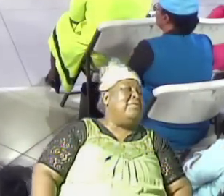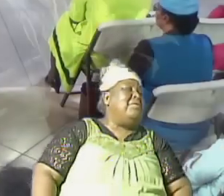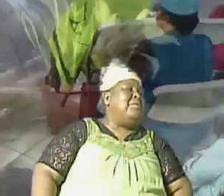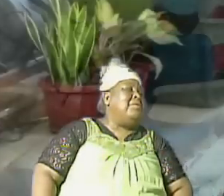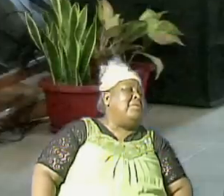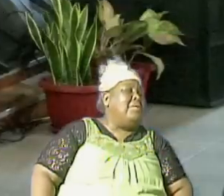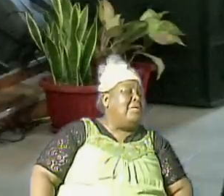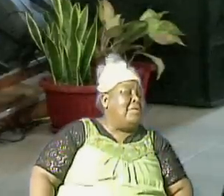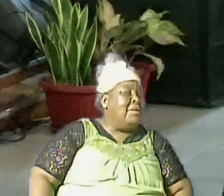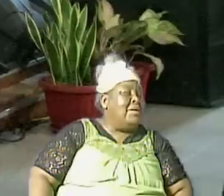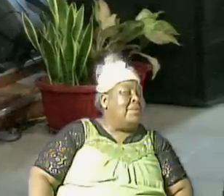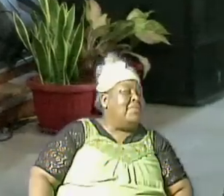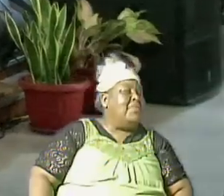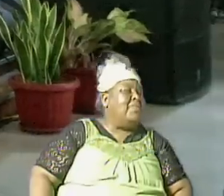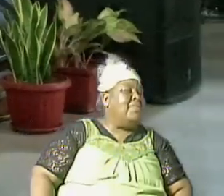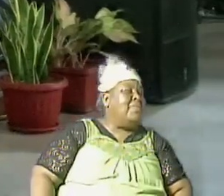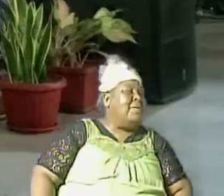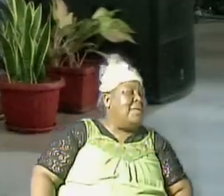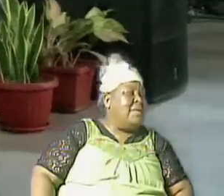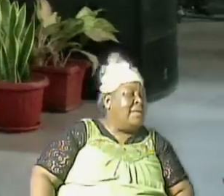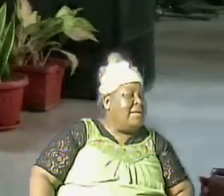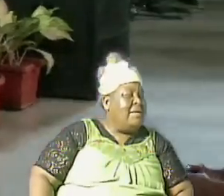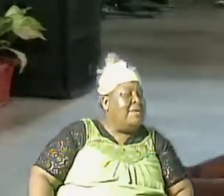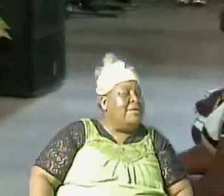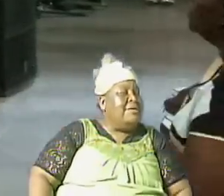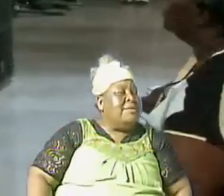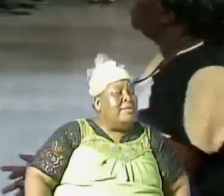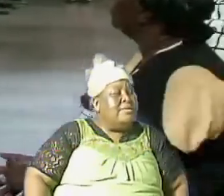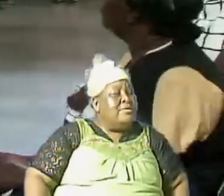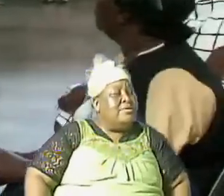But when we bond together,